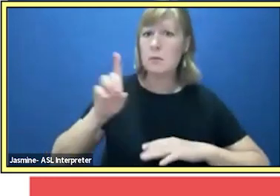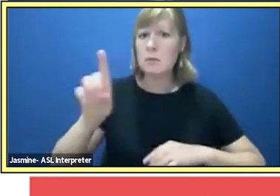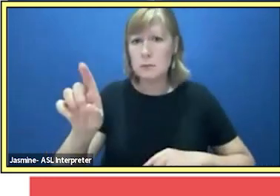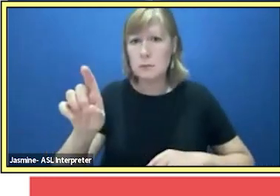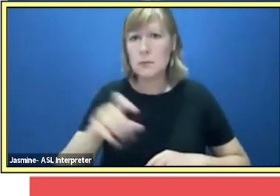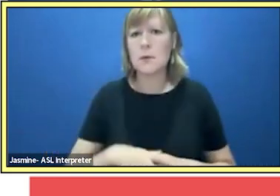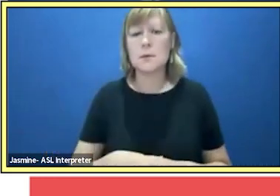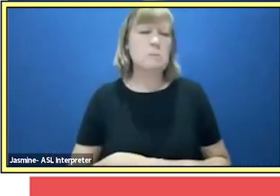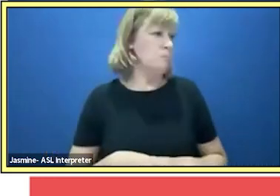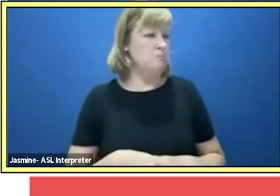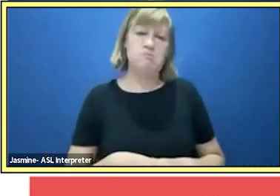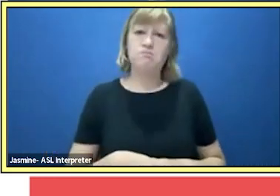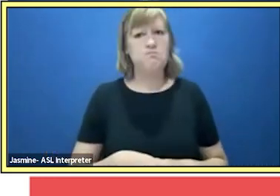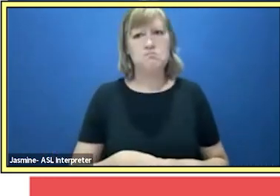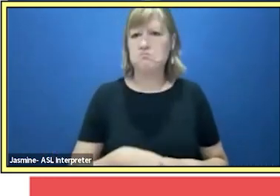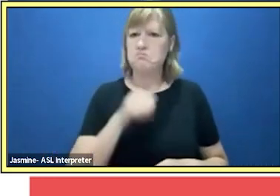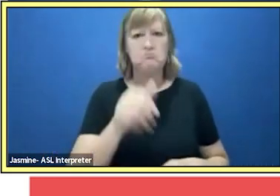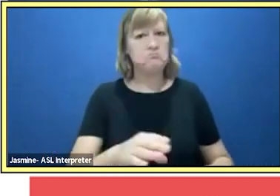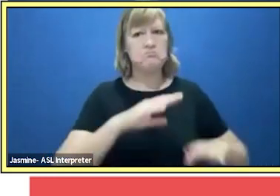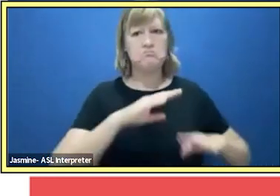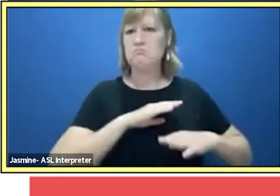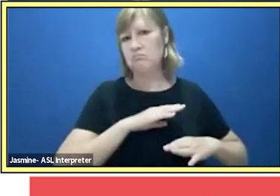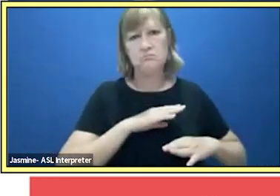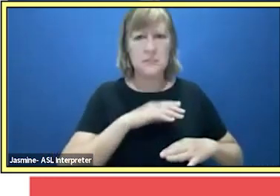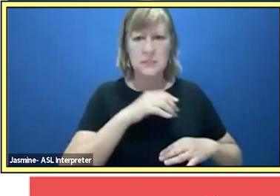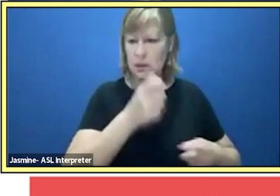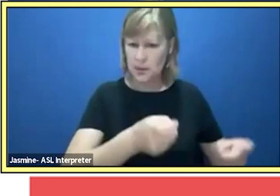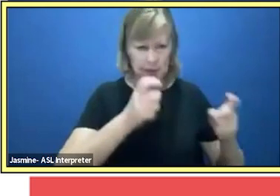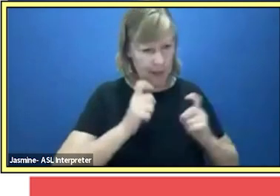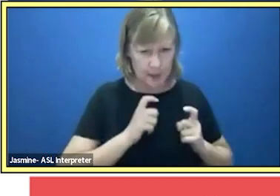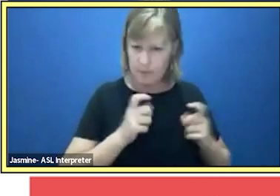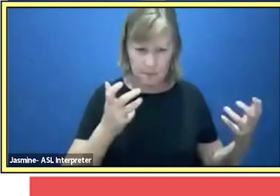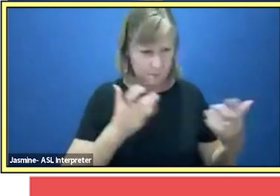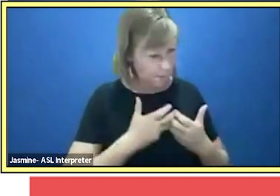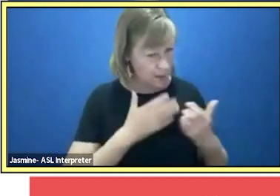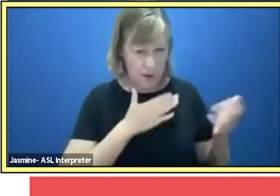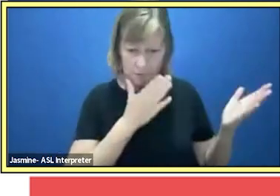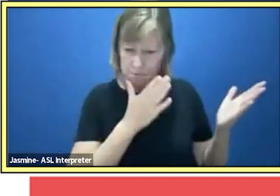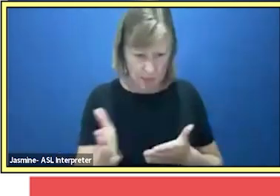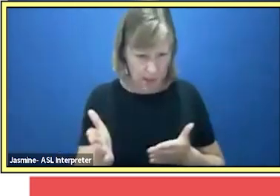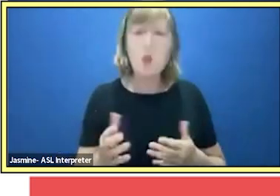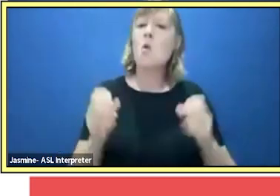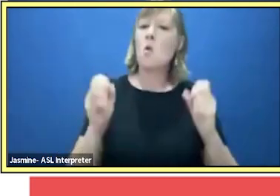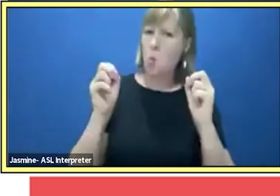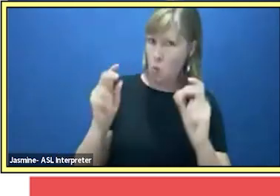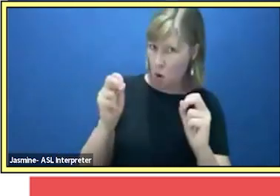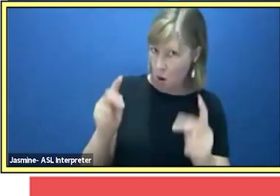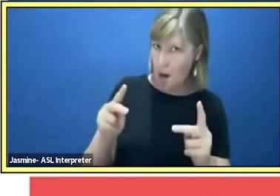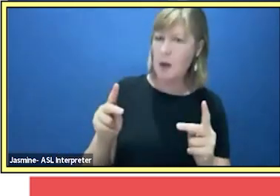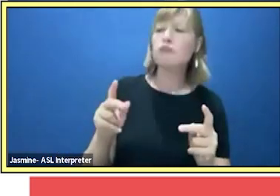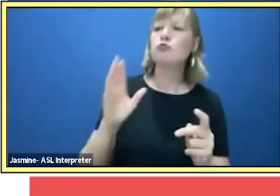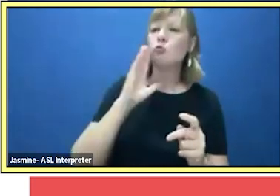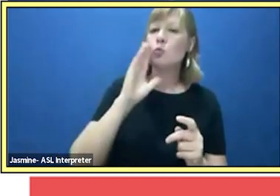And if you're not getting what you wanted or what you've developed in your plan, they can help to reconnect